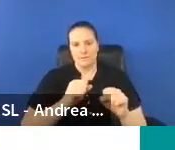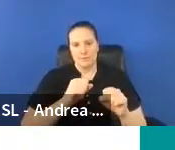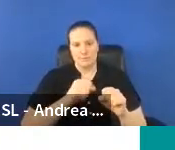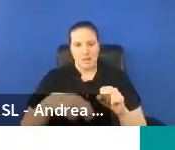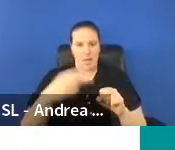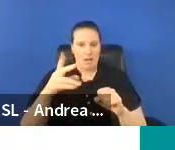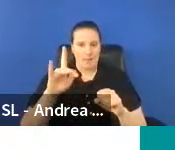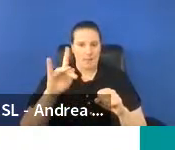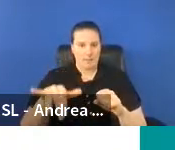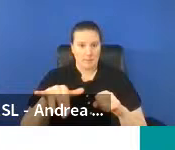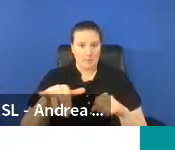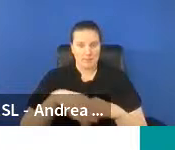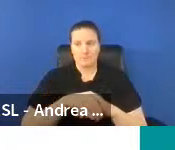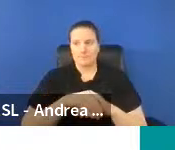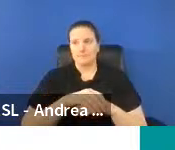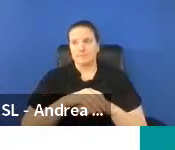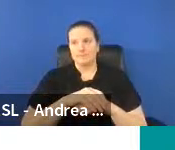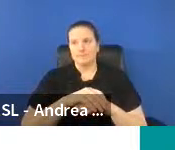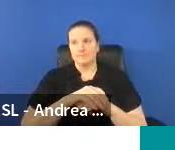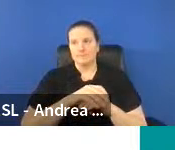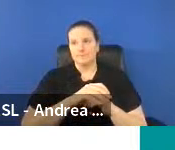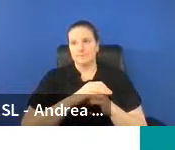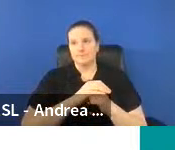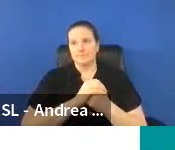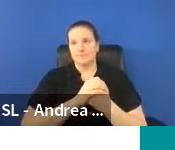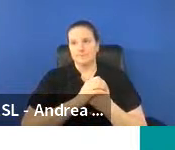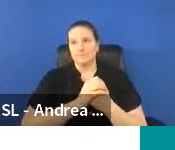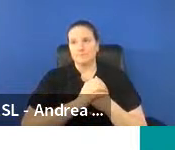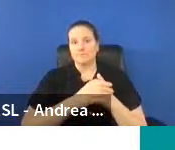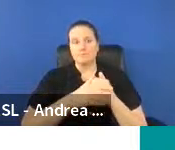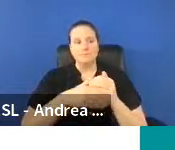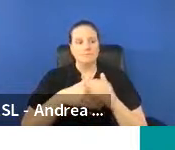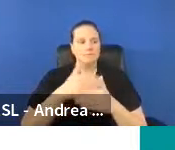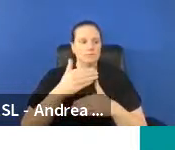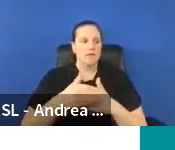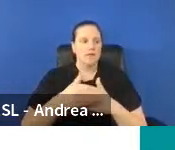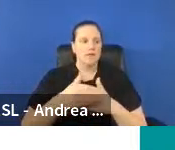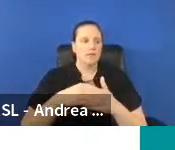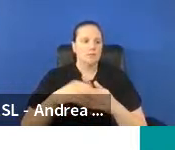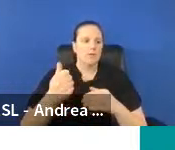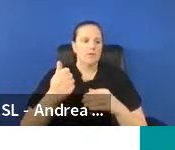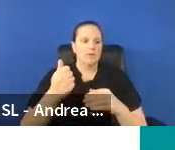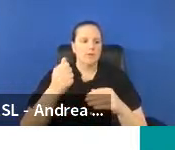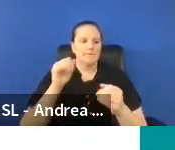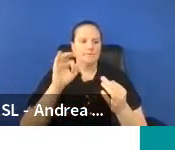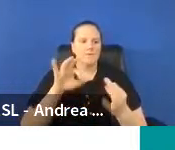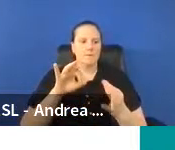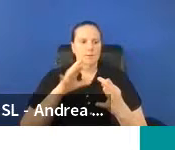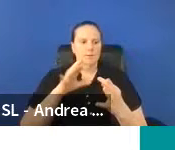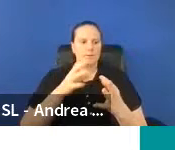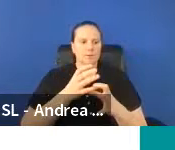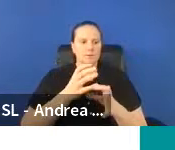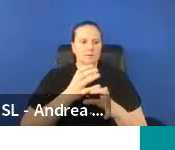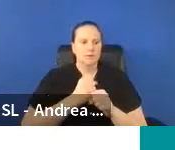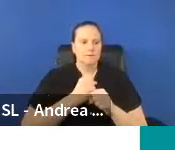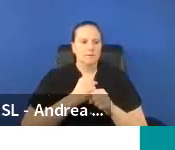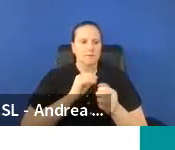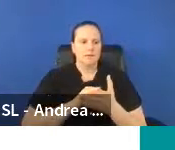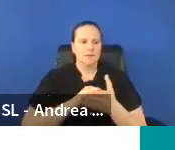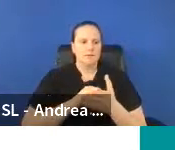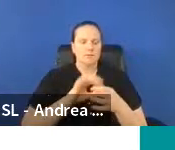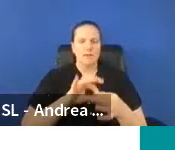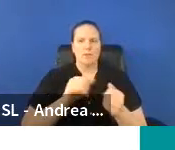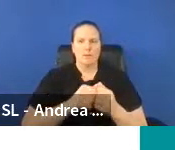high capacity transit. Next slide, please. Other key feedback that we received was a lot around tolling.